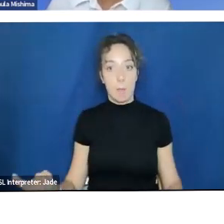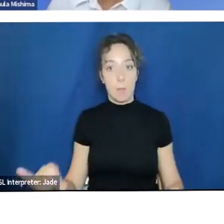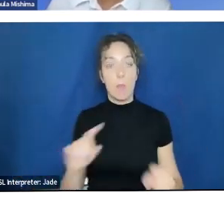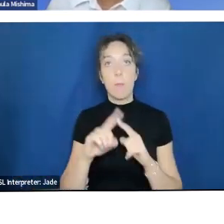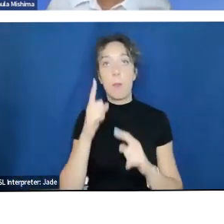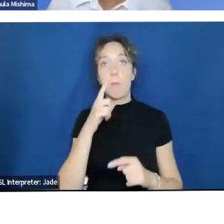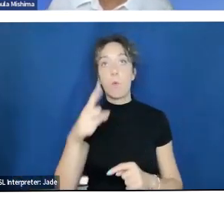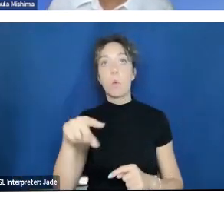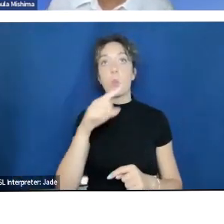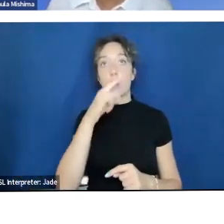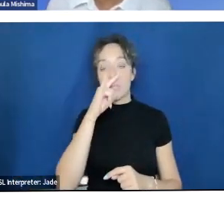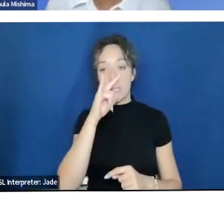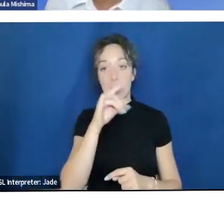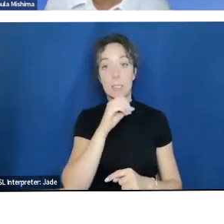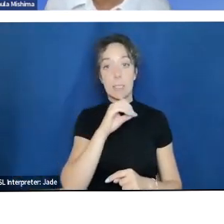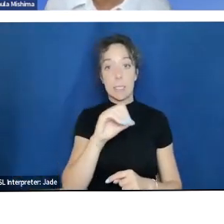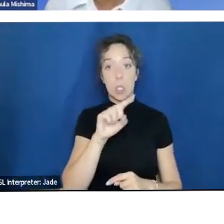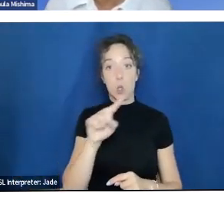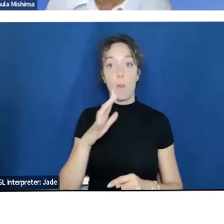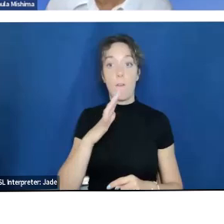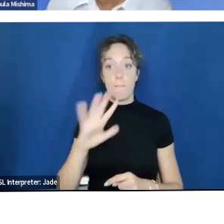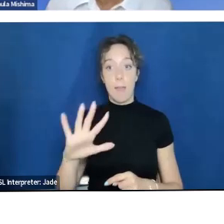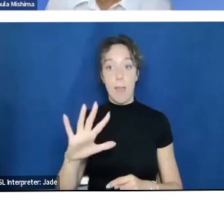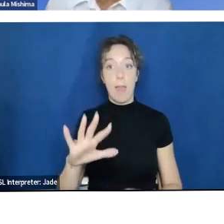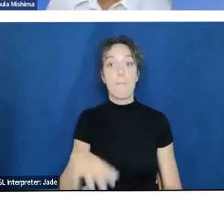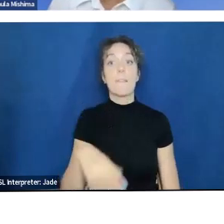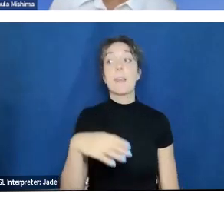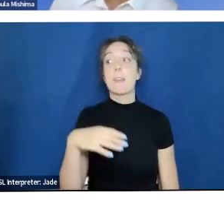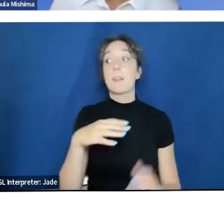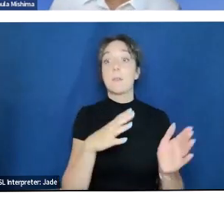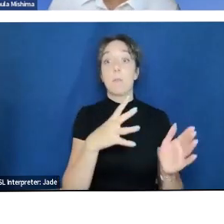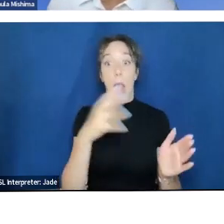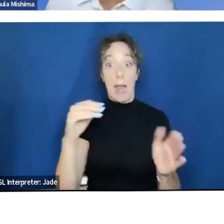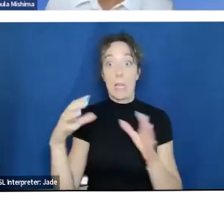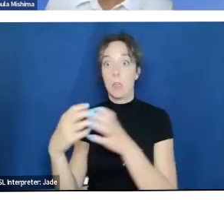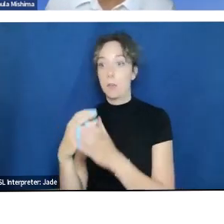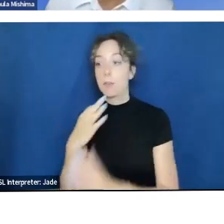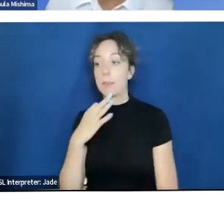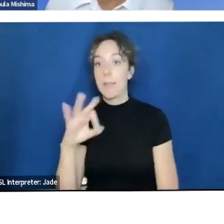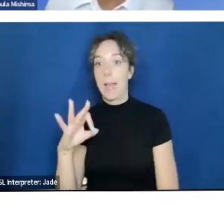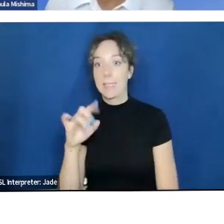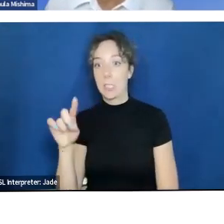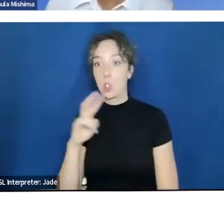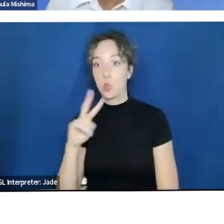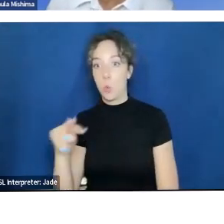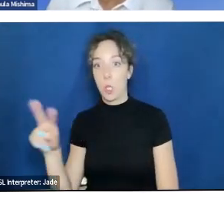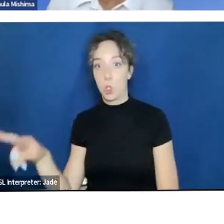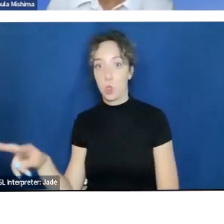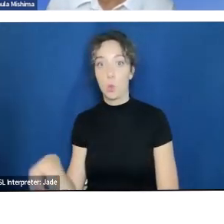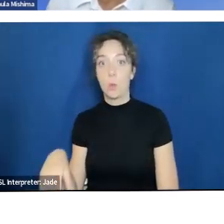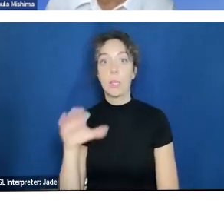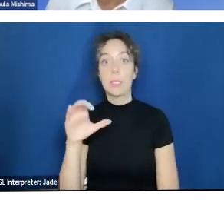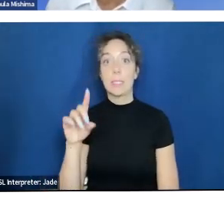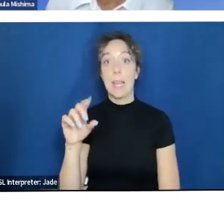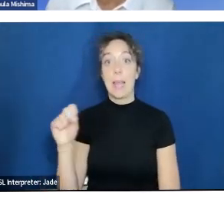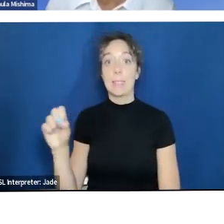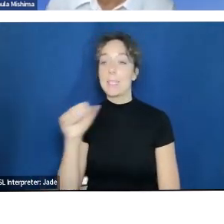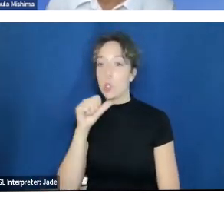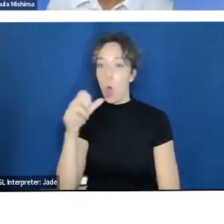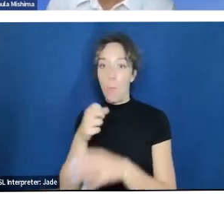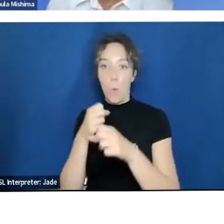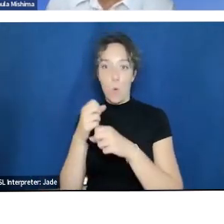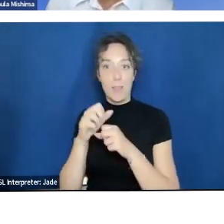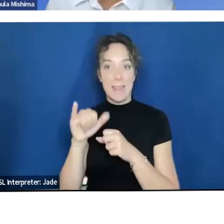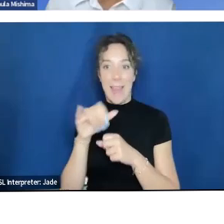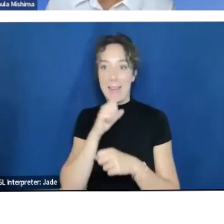those kids 0 to 5 and 19 to 22, since CDSS is not pulling those age